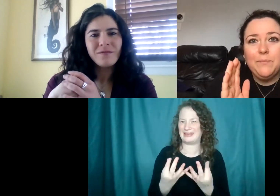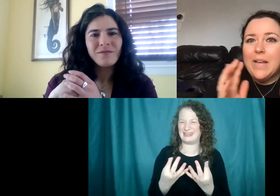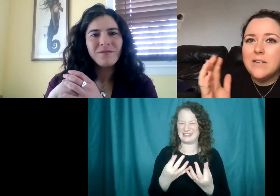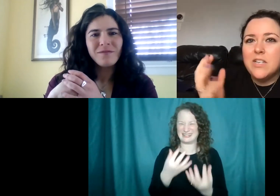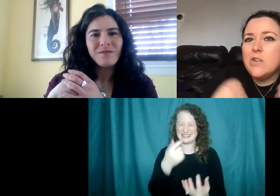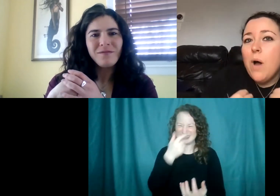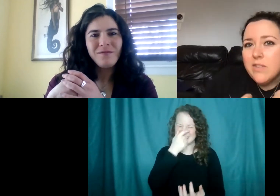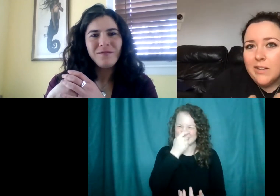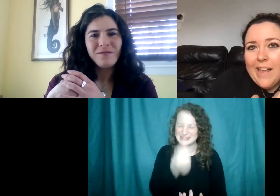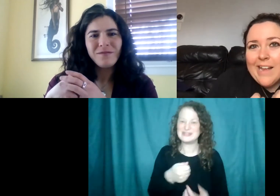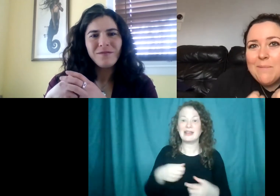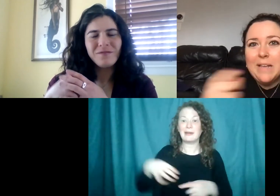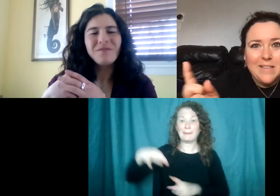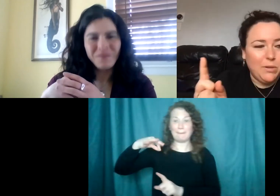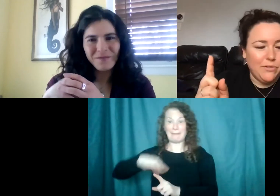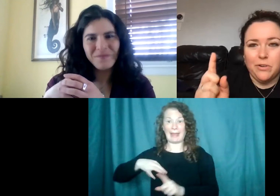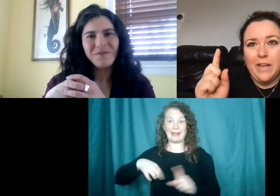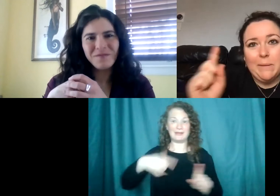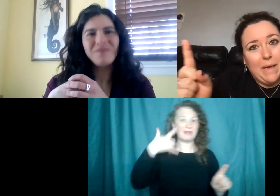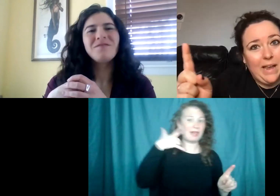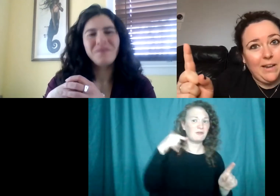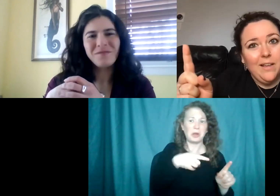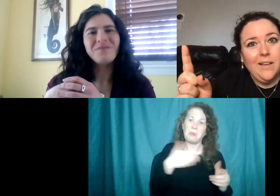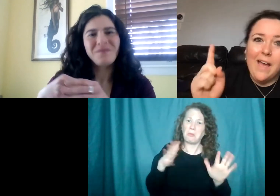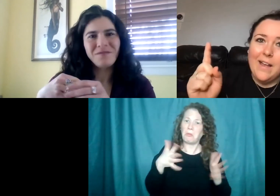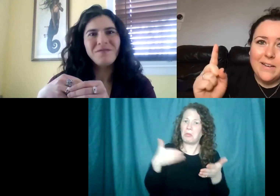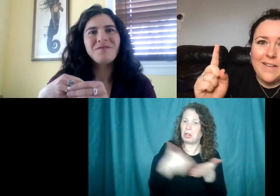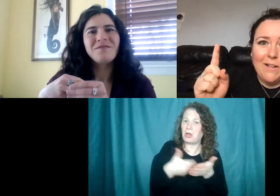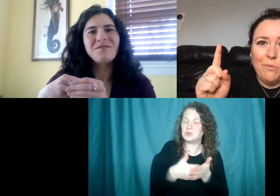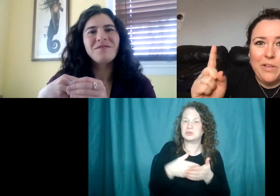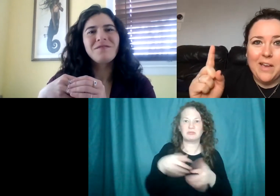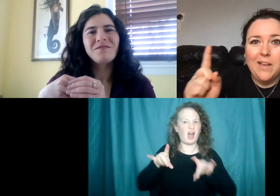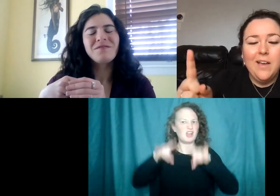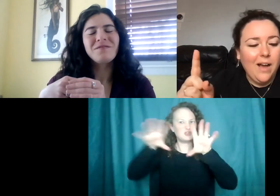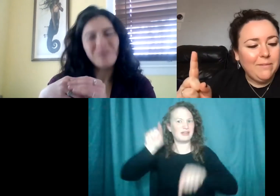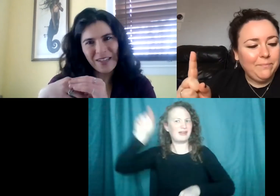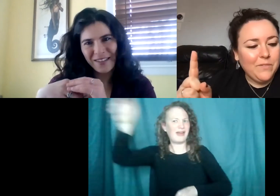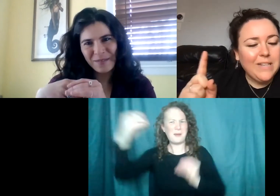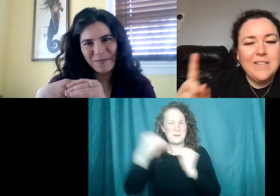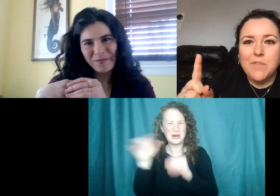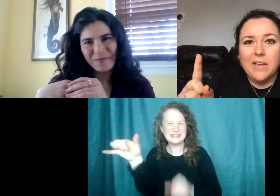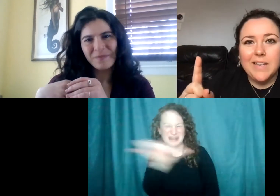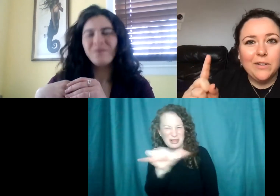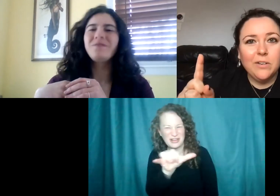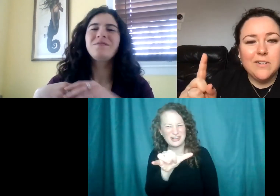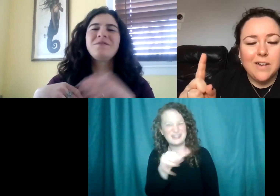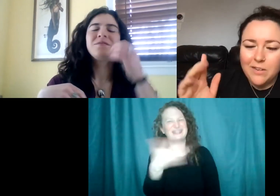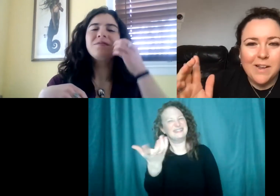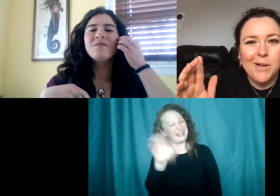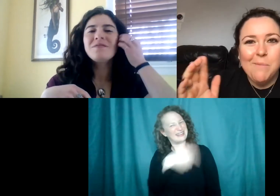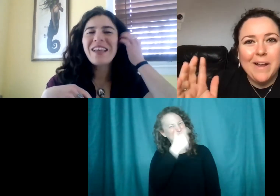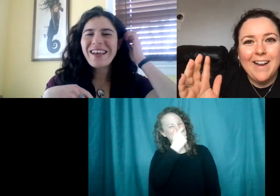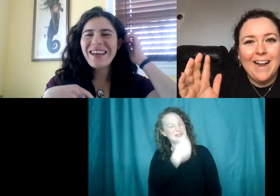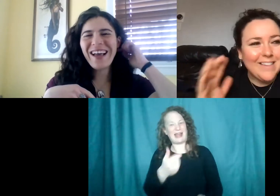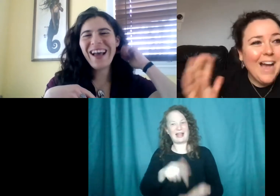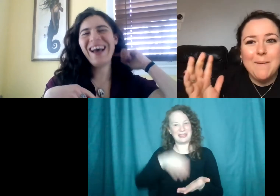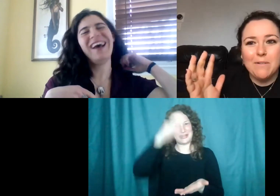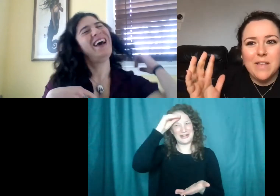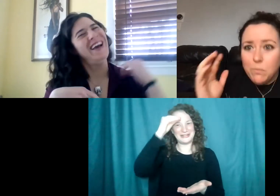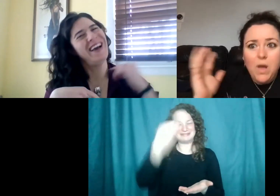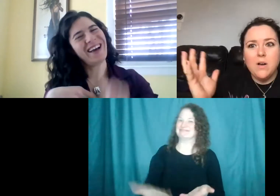something that to us on land may seem closer, like Maine and California. So that's something that I learned a long time ago, but